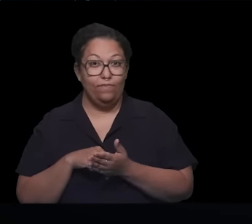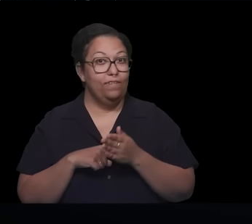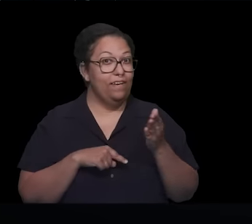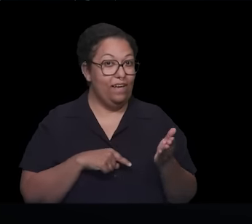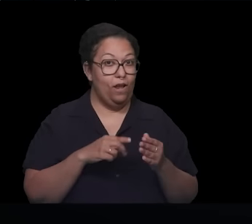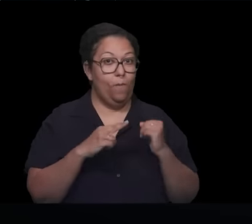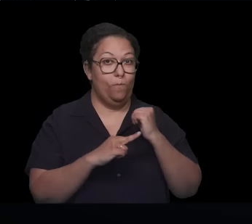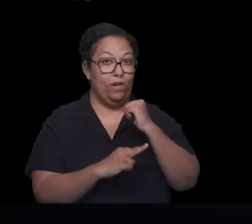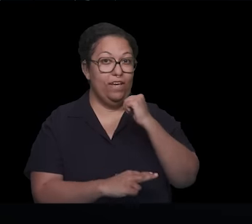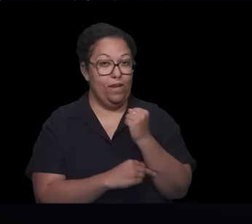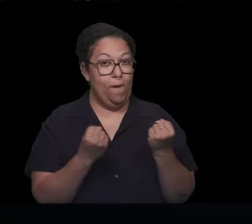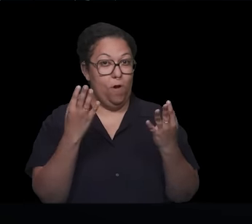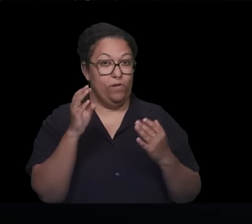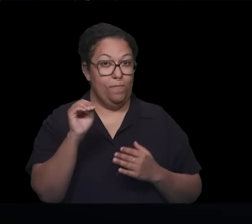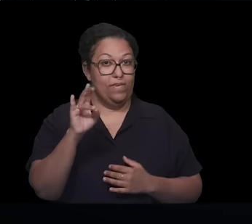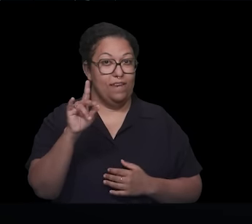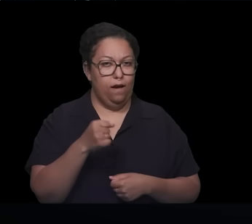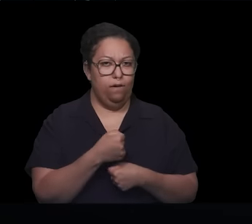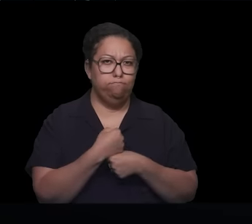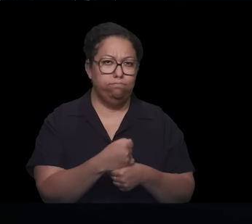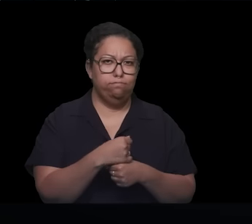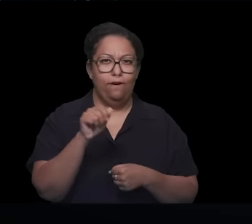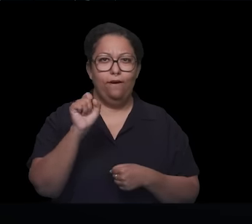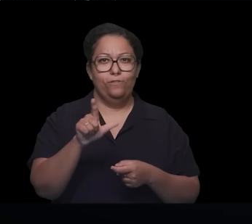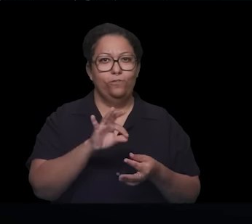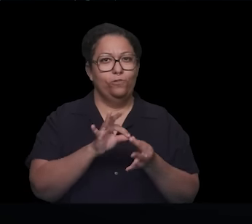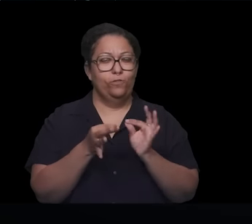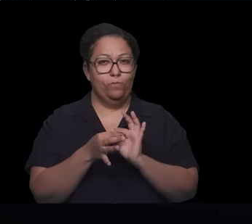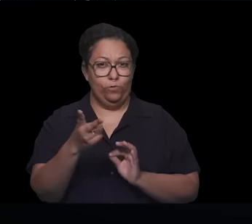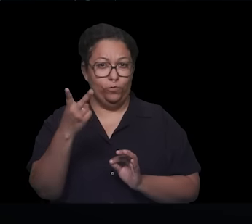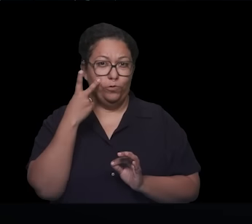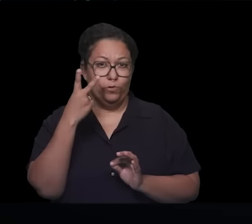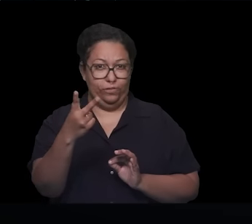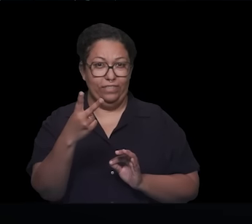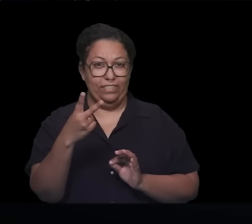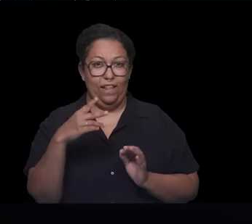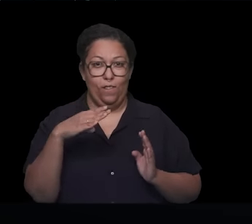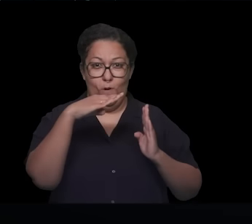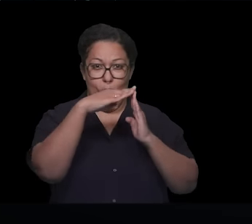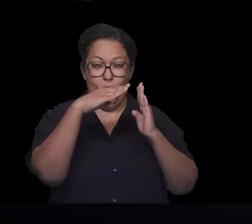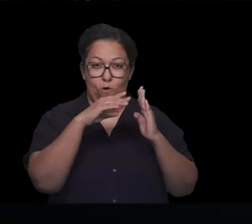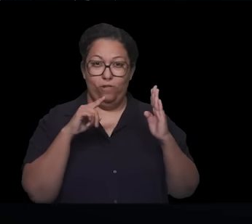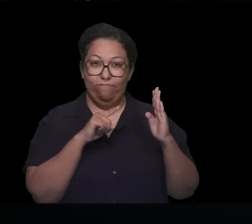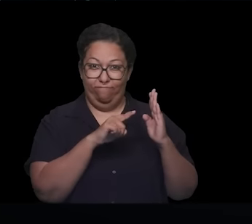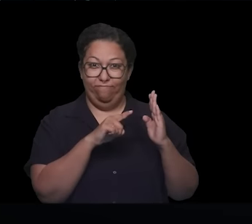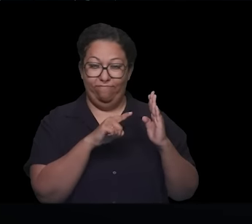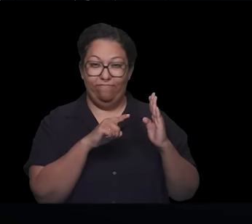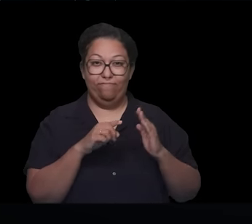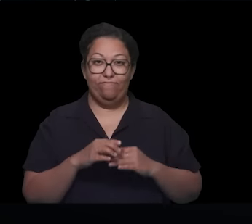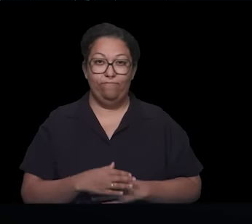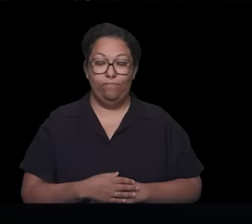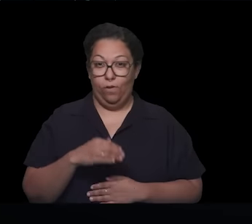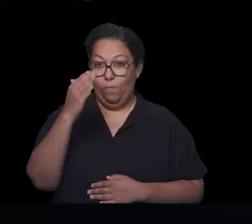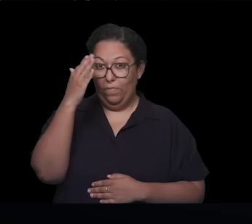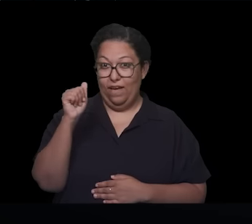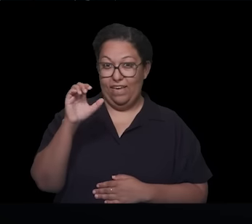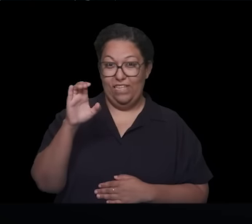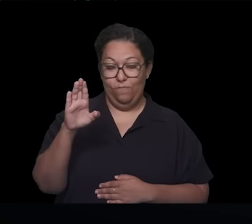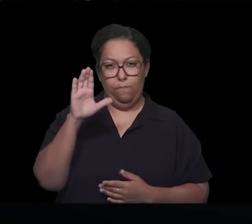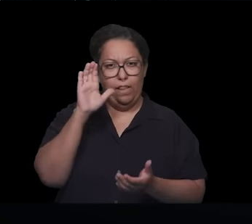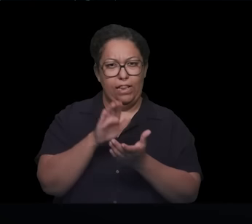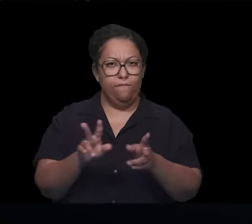script. And Bridge Multimedia has produced the ASL interpretation you see in the upper corner of your screen.